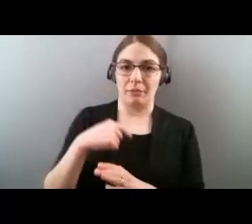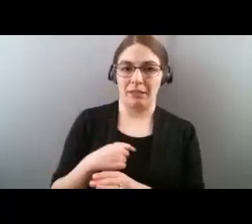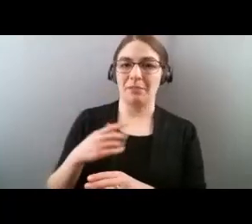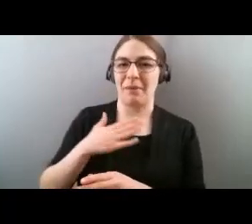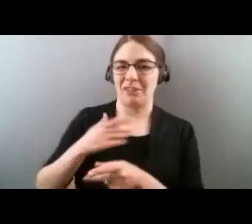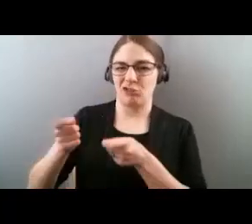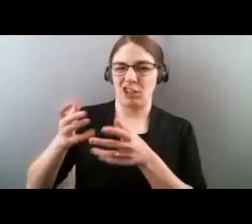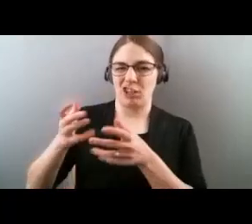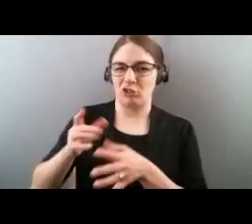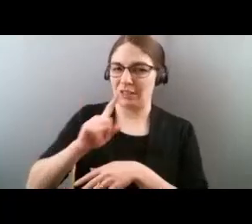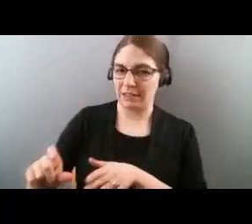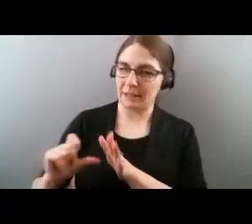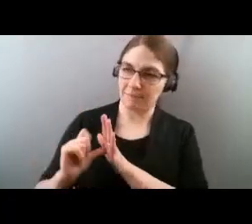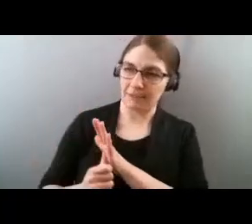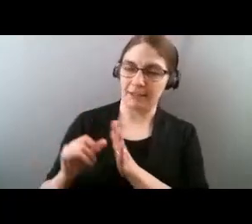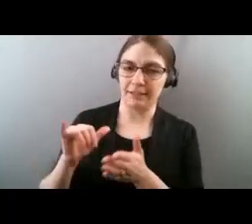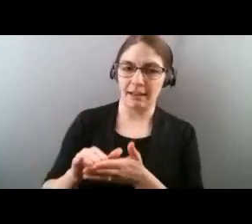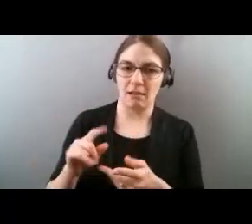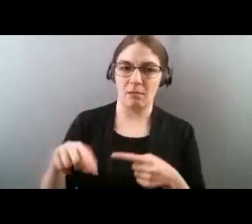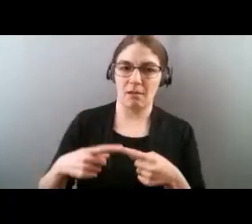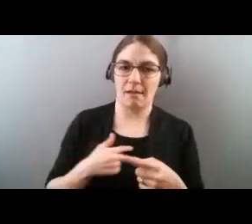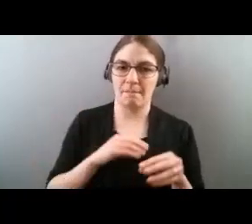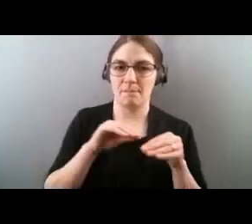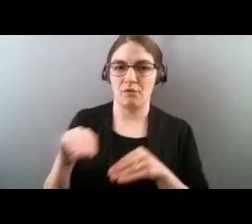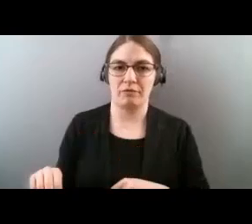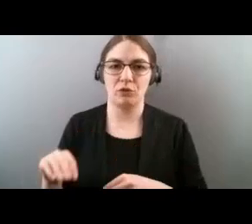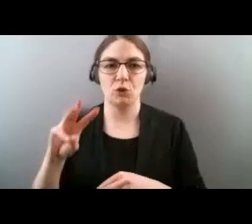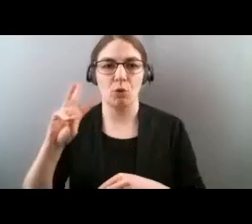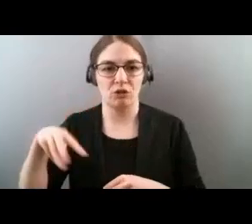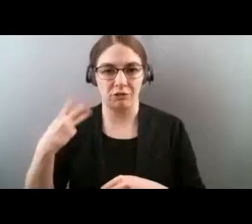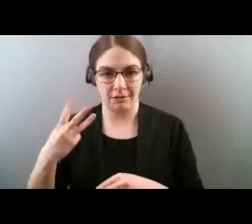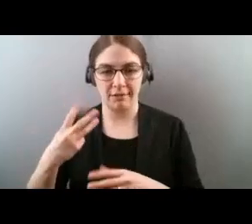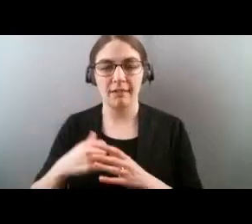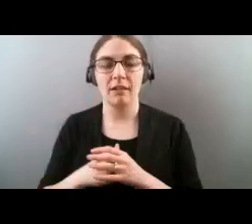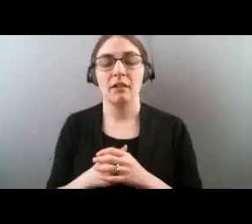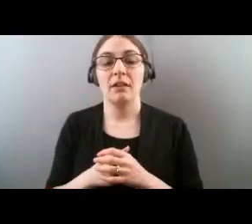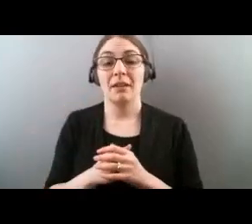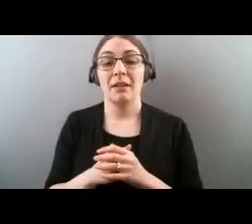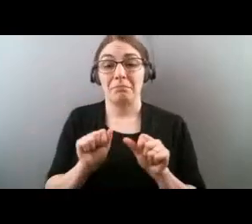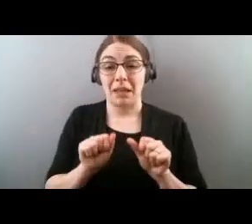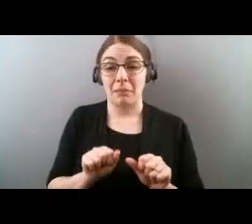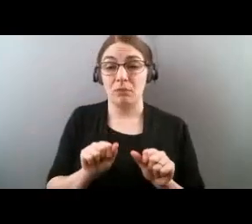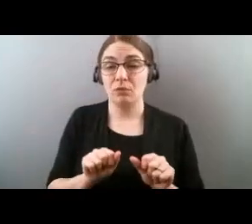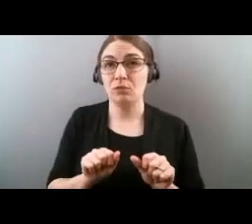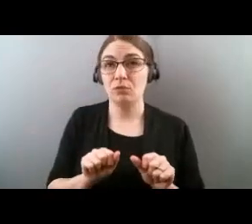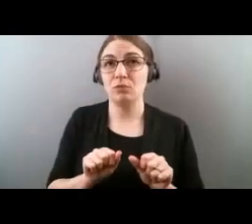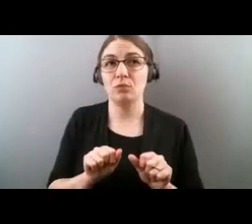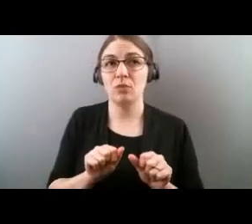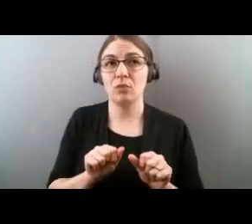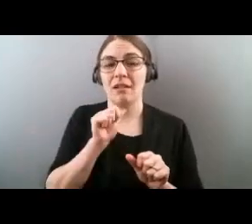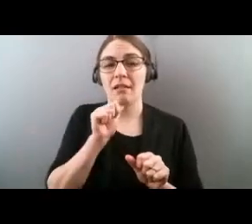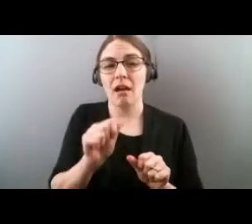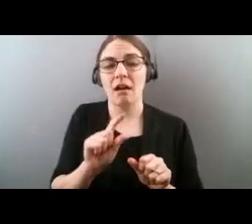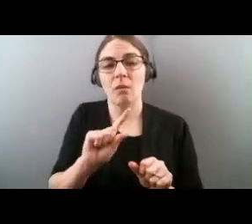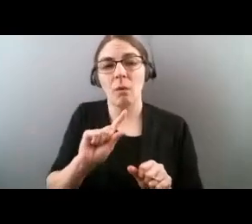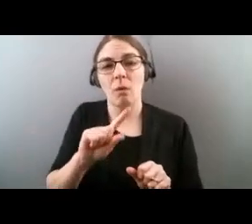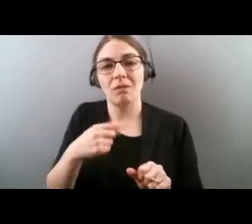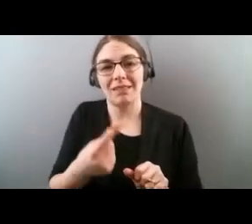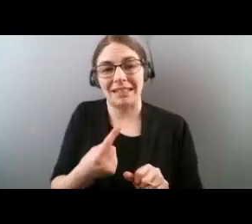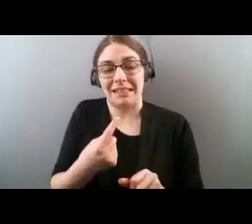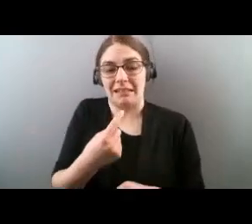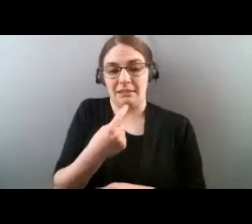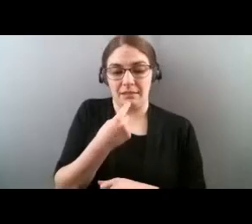to Washington, being able to not just state that